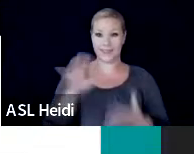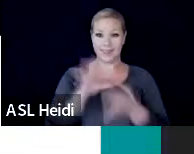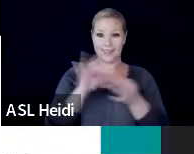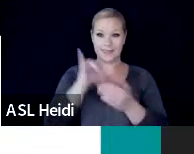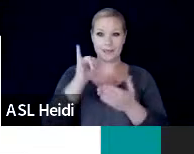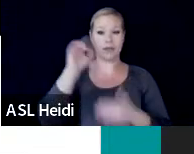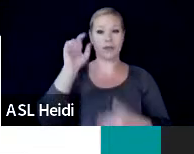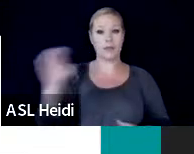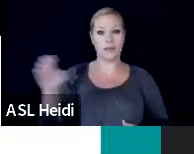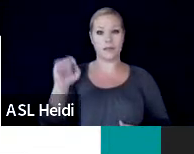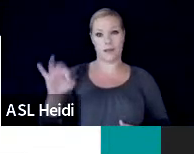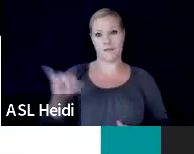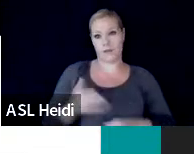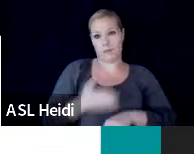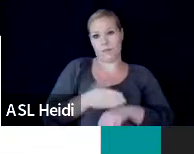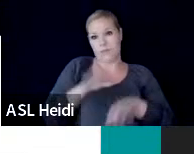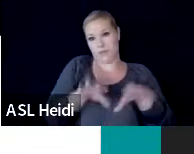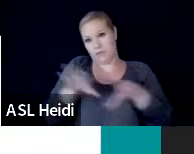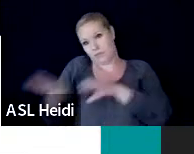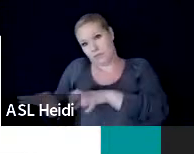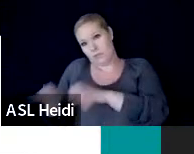waterfront.